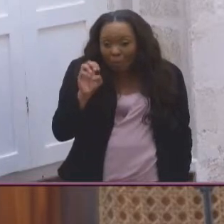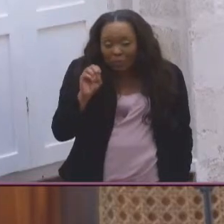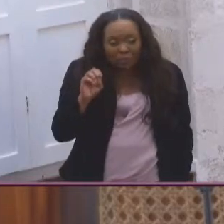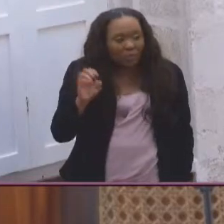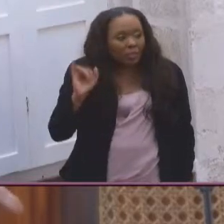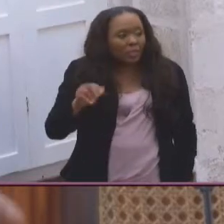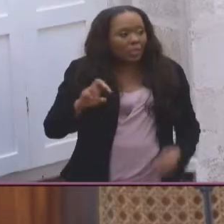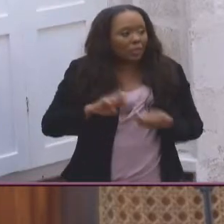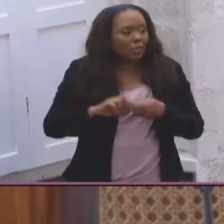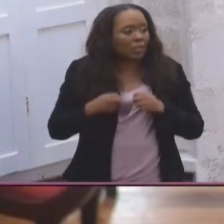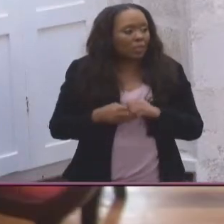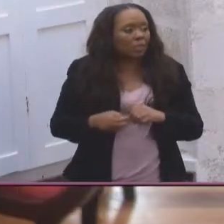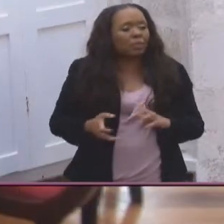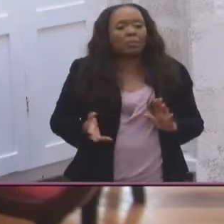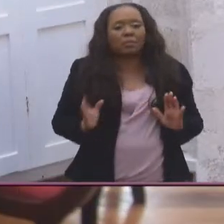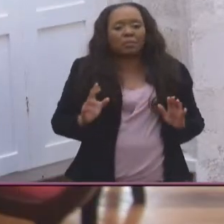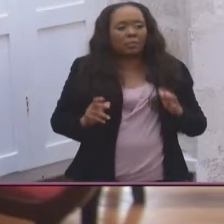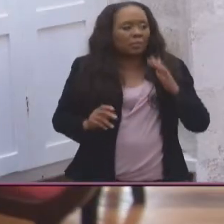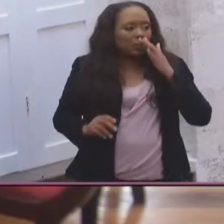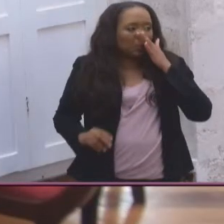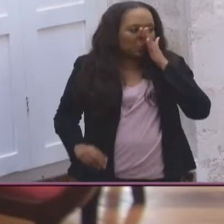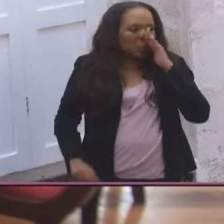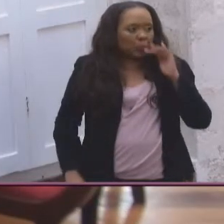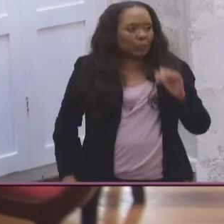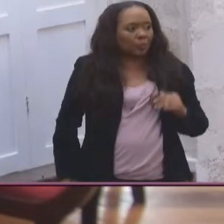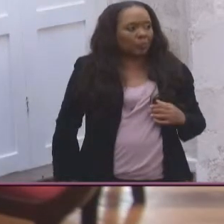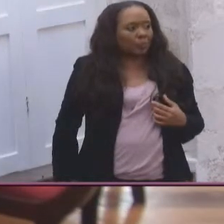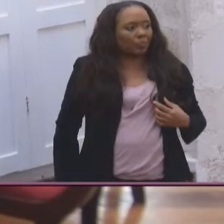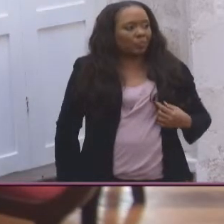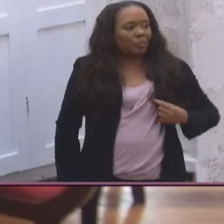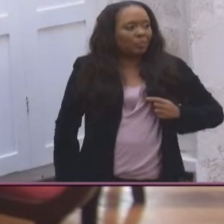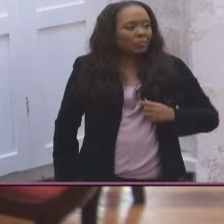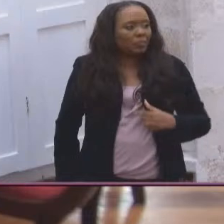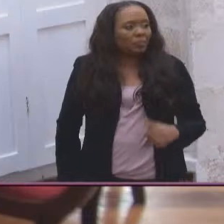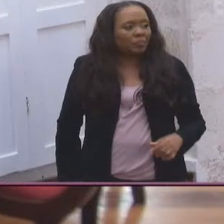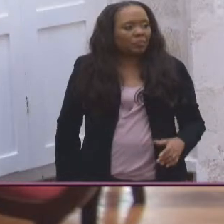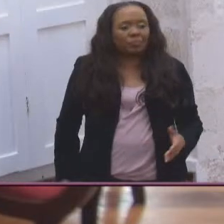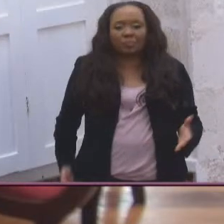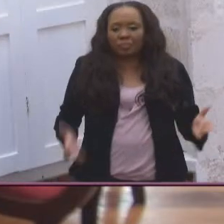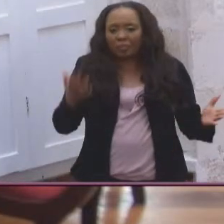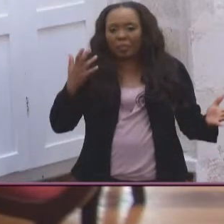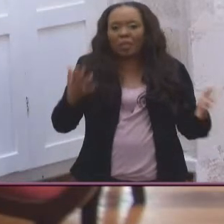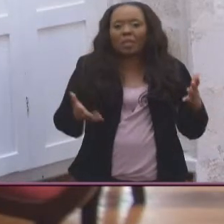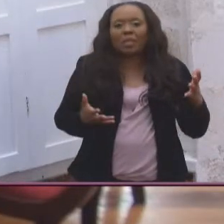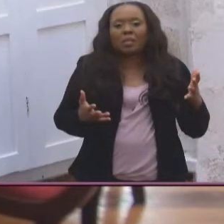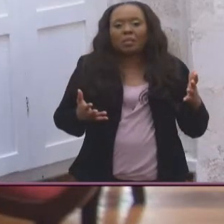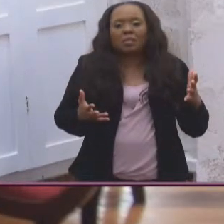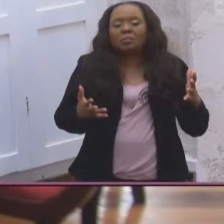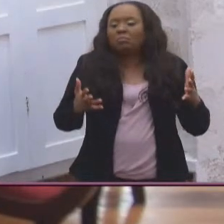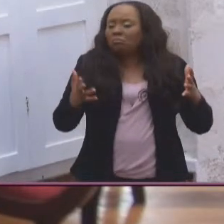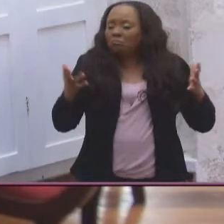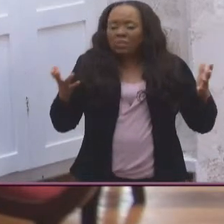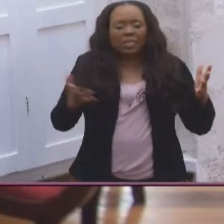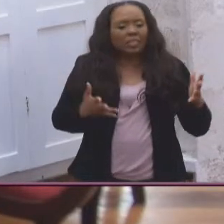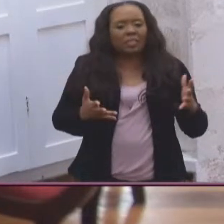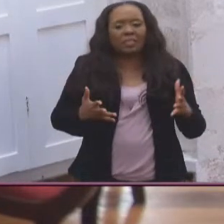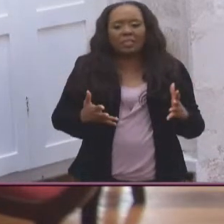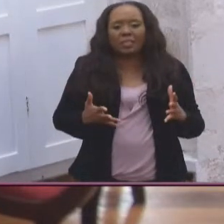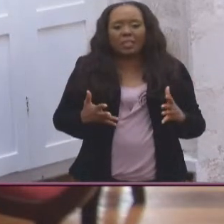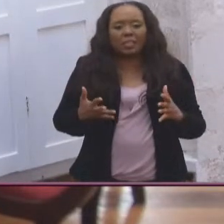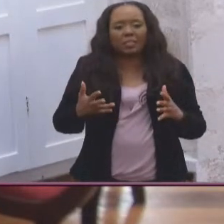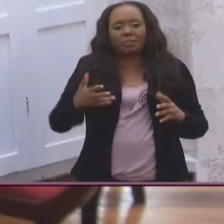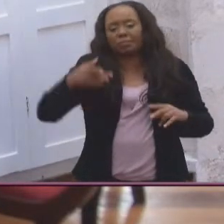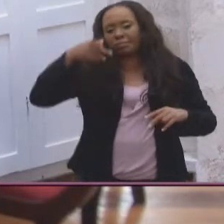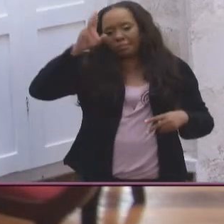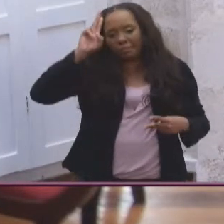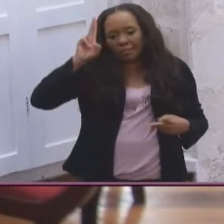should interfere. On the point of order, Mr. President, but the Honourable Senator is misleading the Chamber by giving the impression that the schools